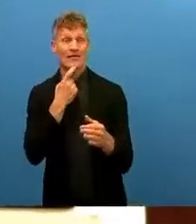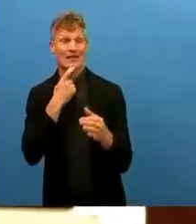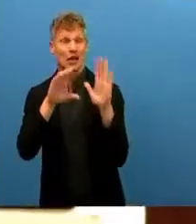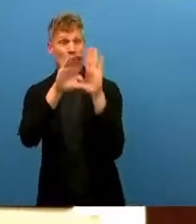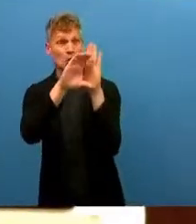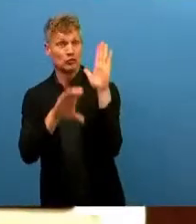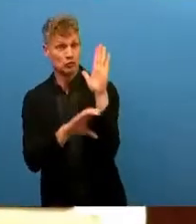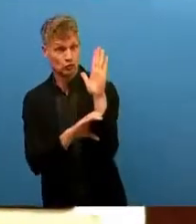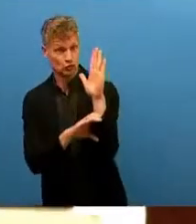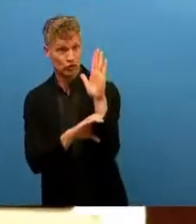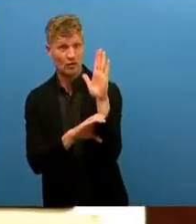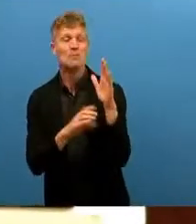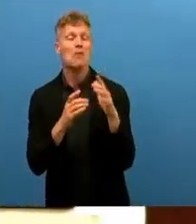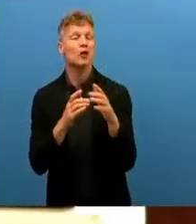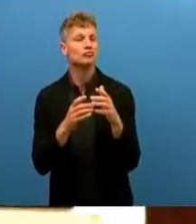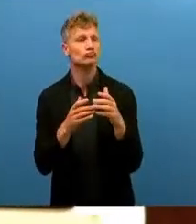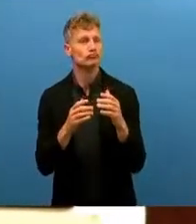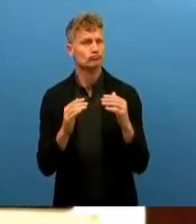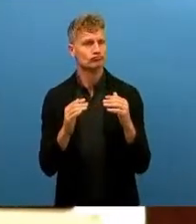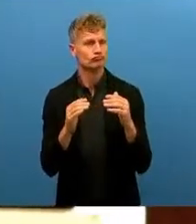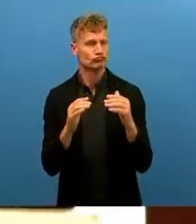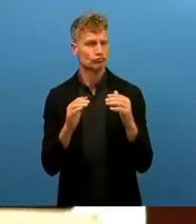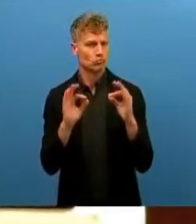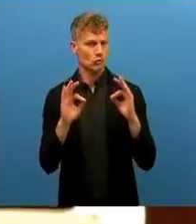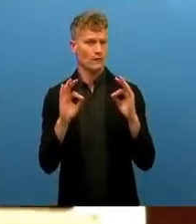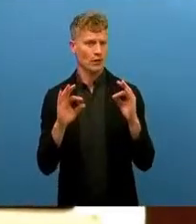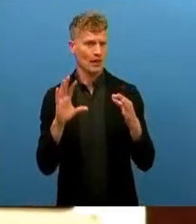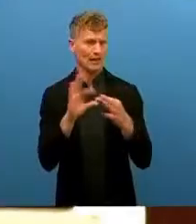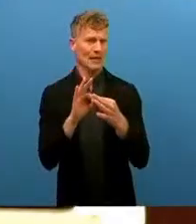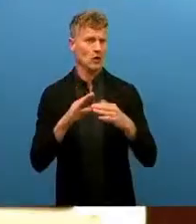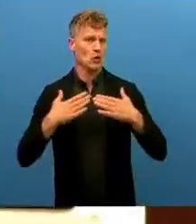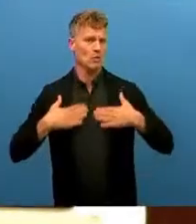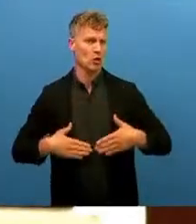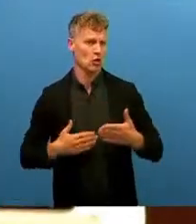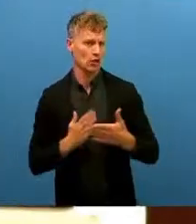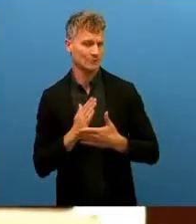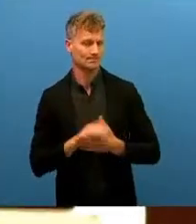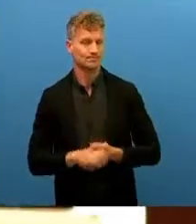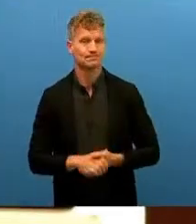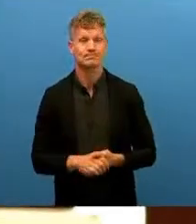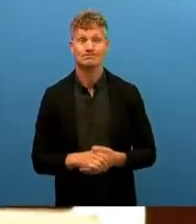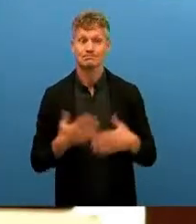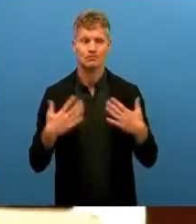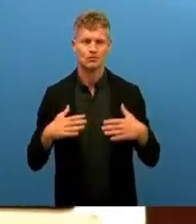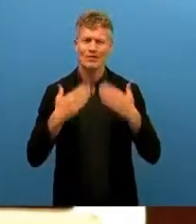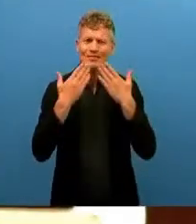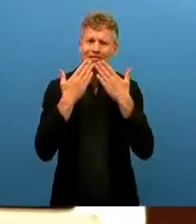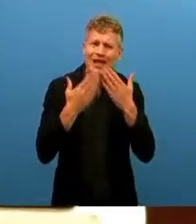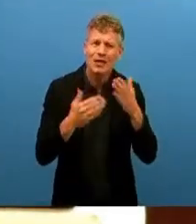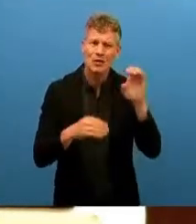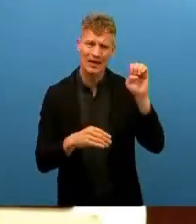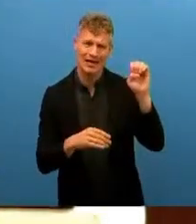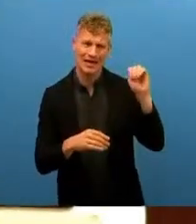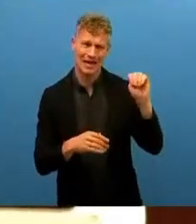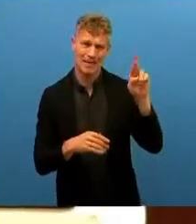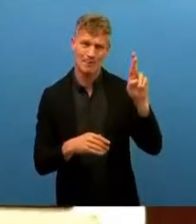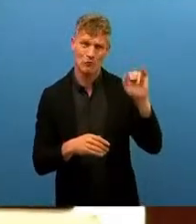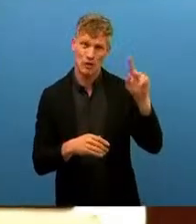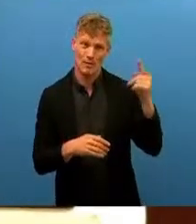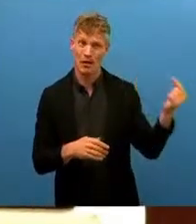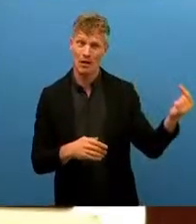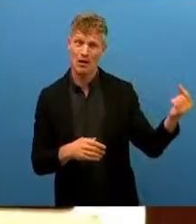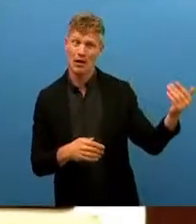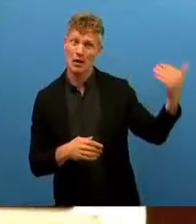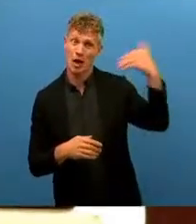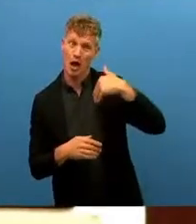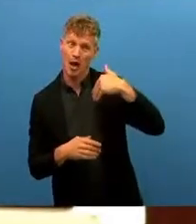obligations. We are grateful that EMRIP was involved in the process through a country engagement mission already in 2018,